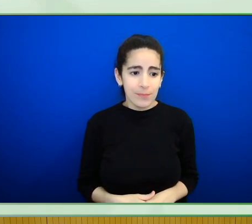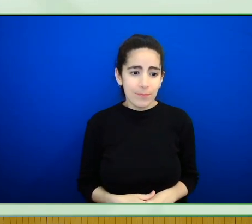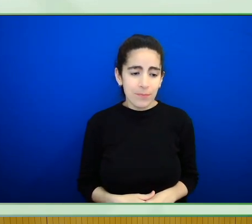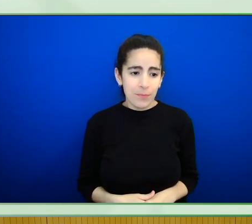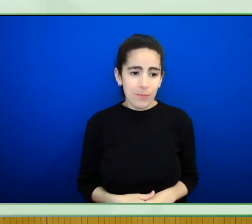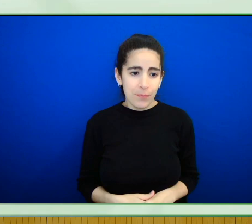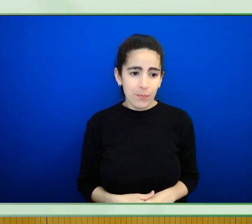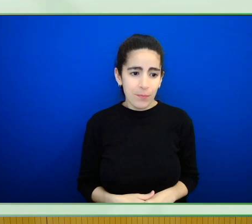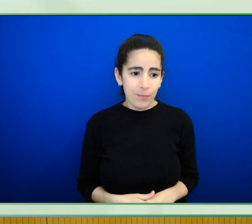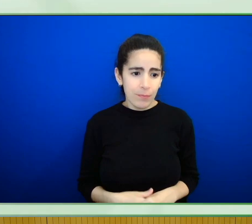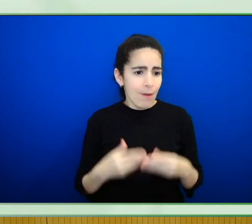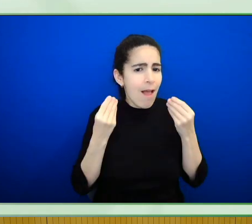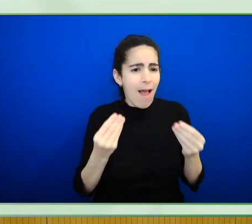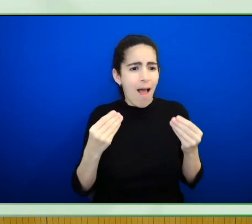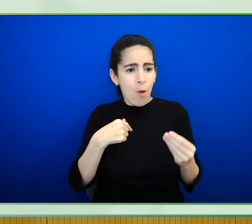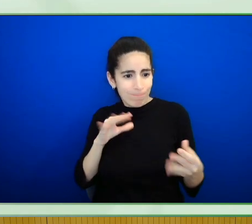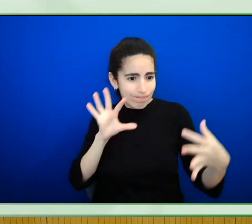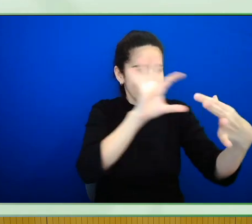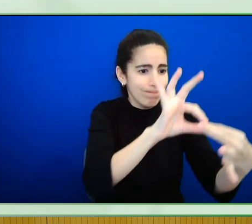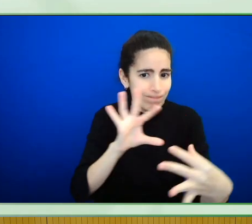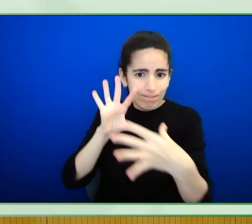But how do we reach everyone?